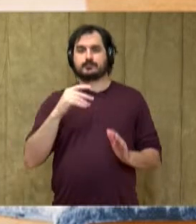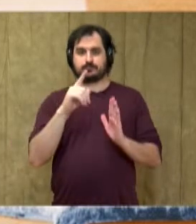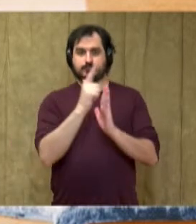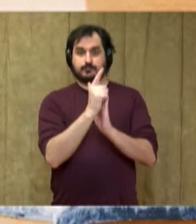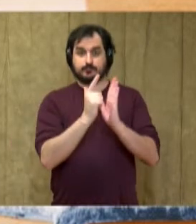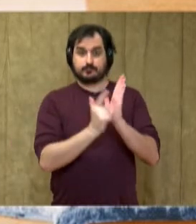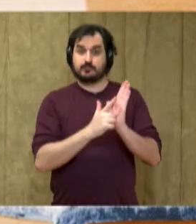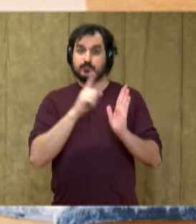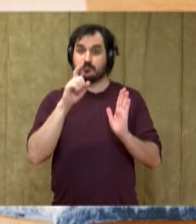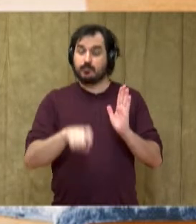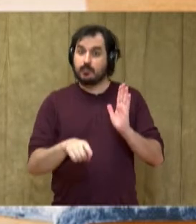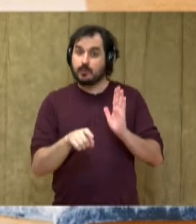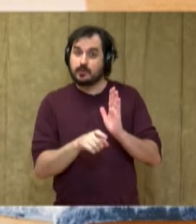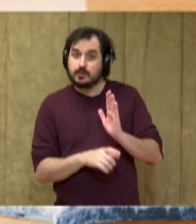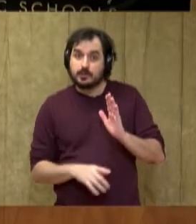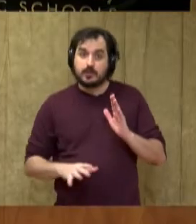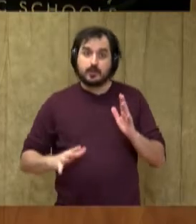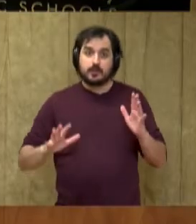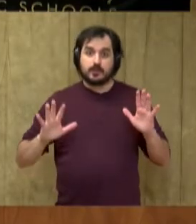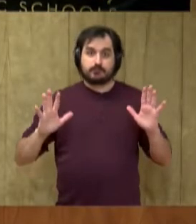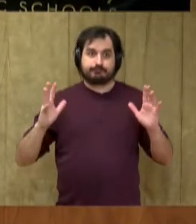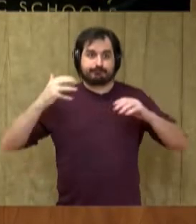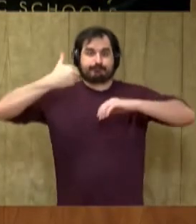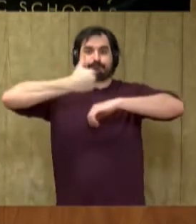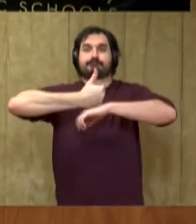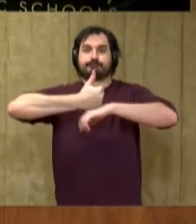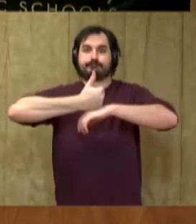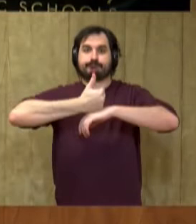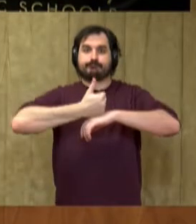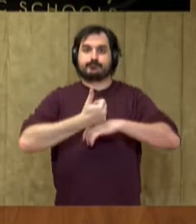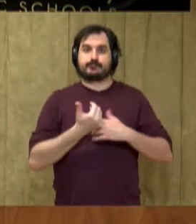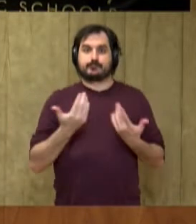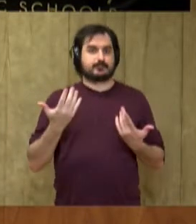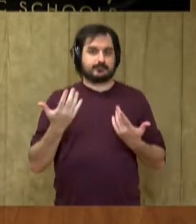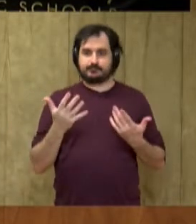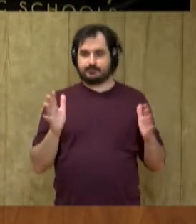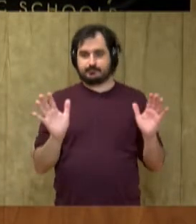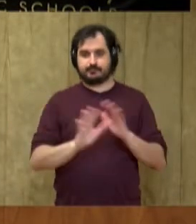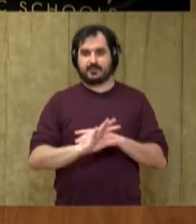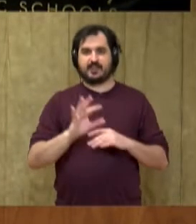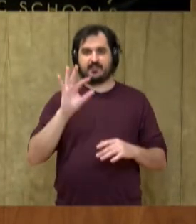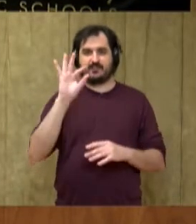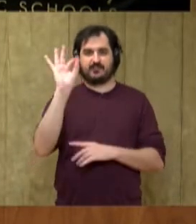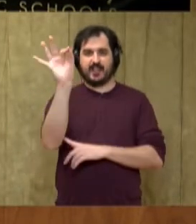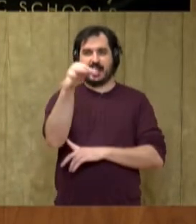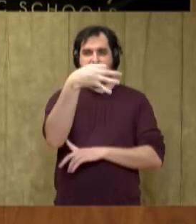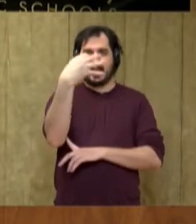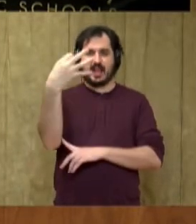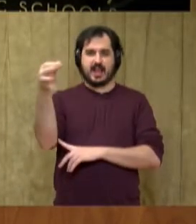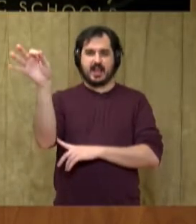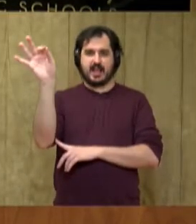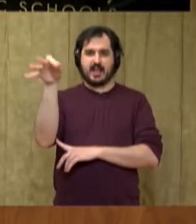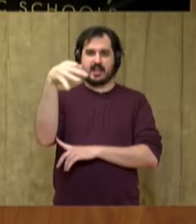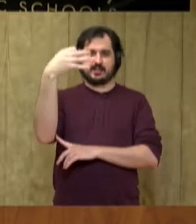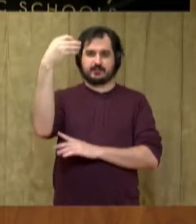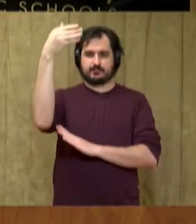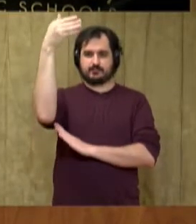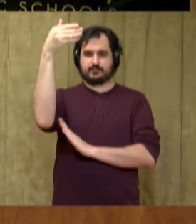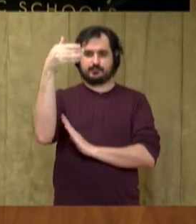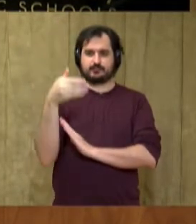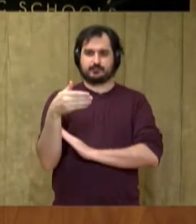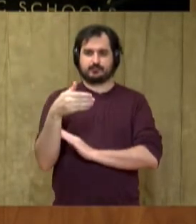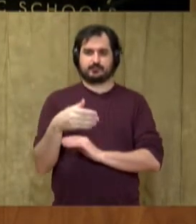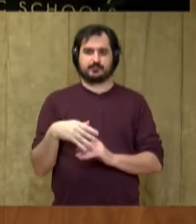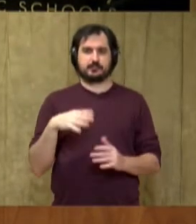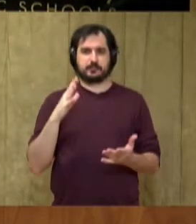of 1765, flags were being flown at half-mast to mourn the death